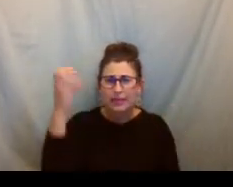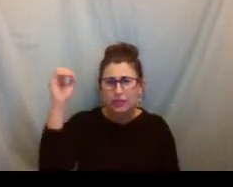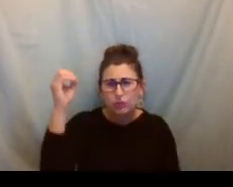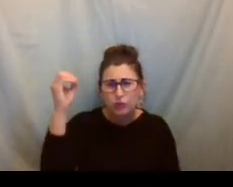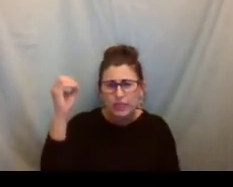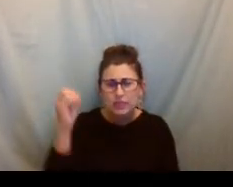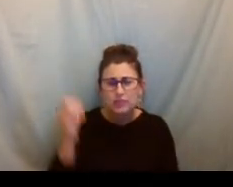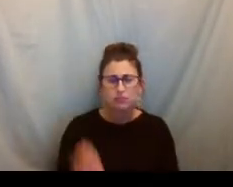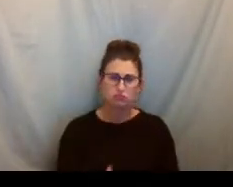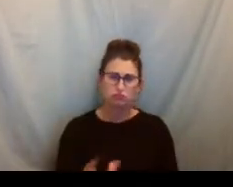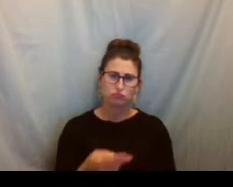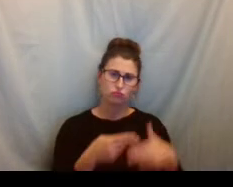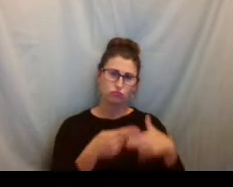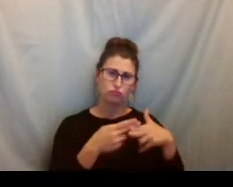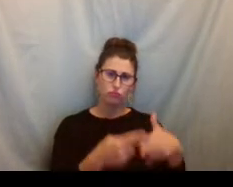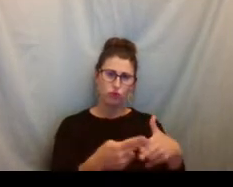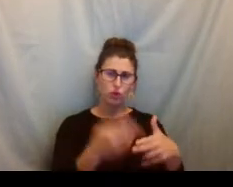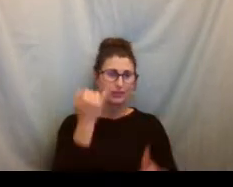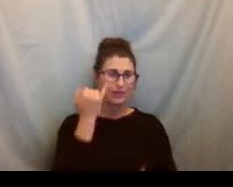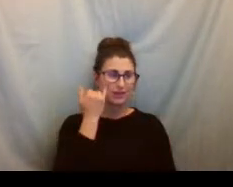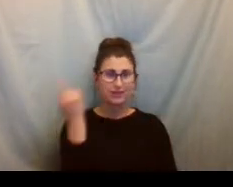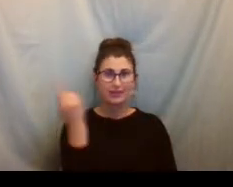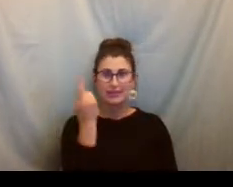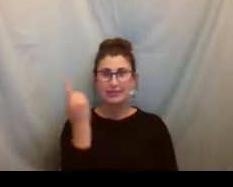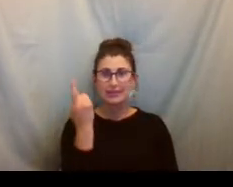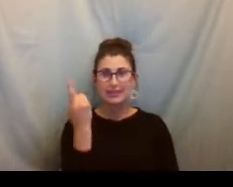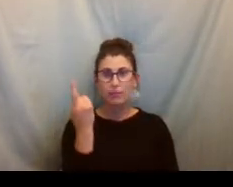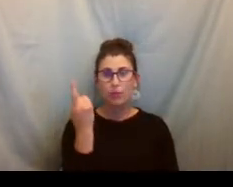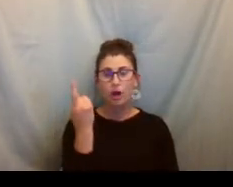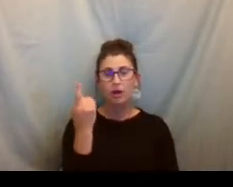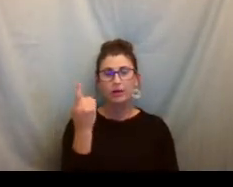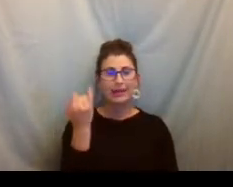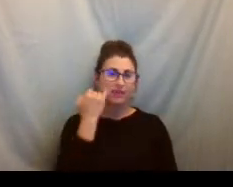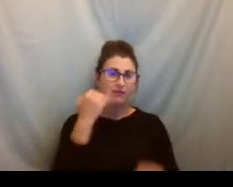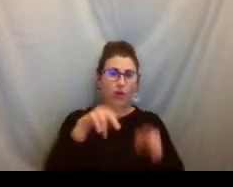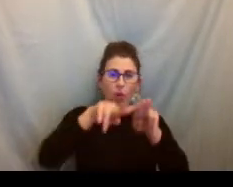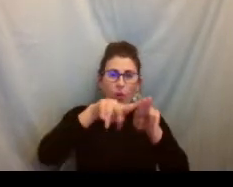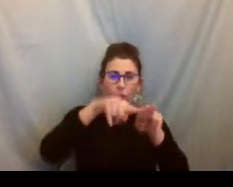If you don't remember, what is it called when somebody on a skateboard flips the